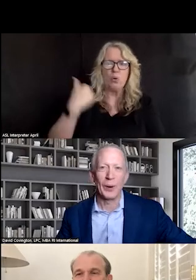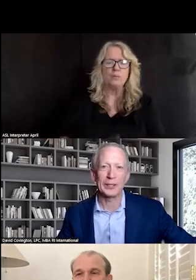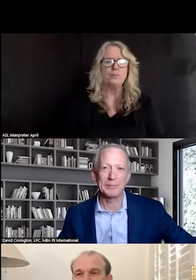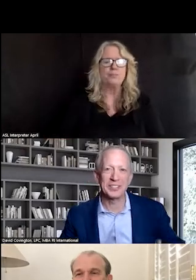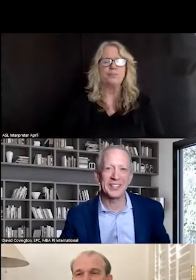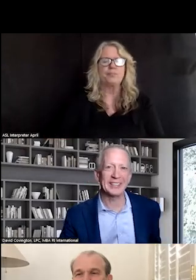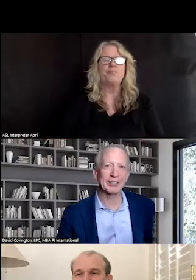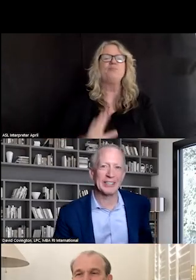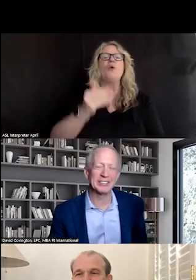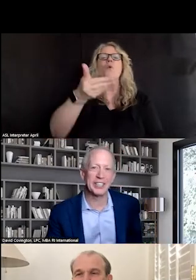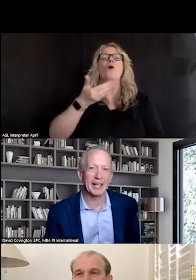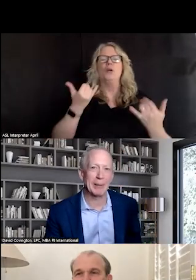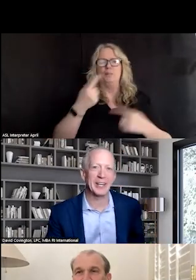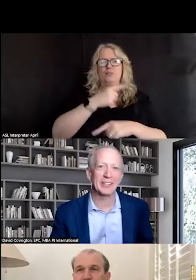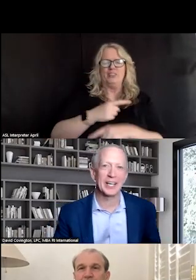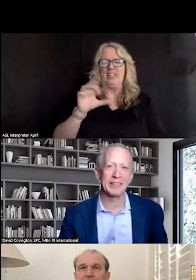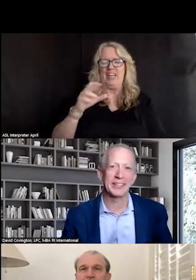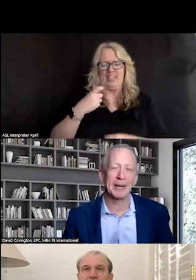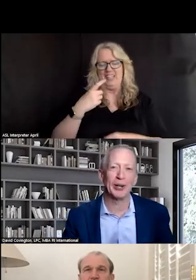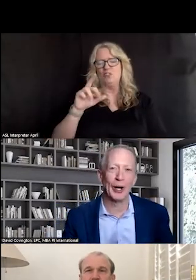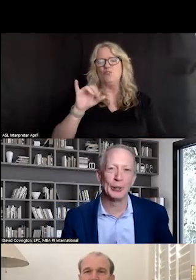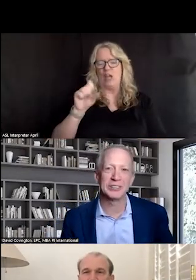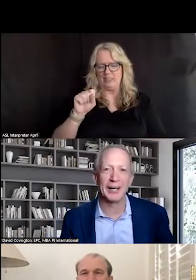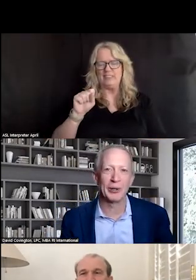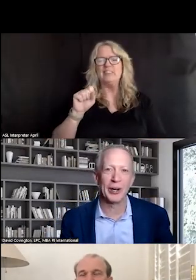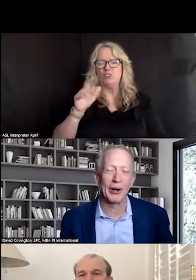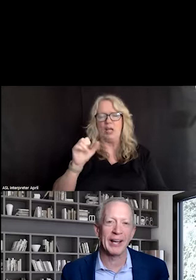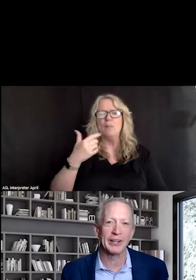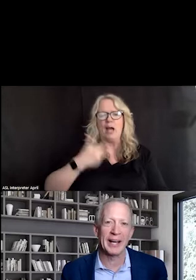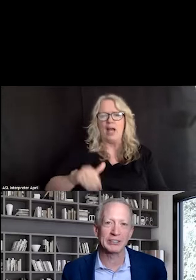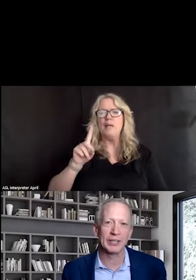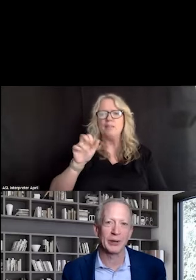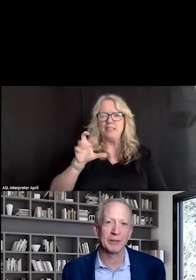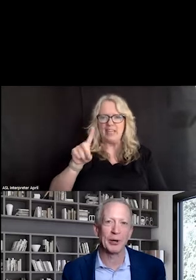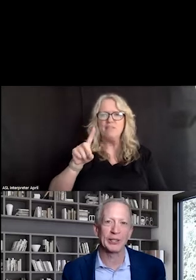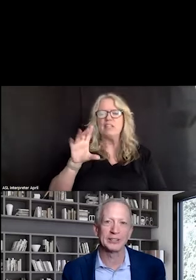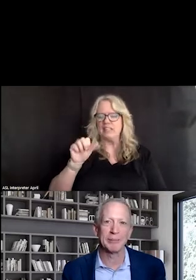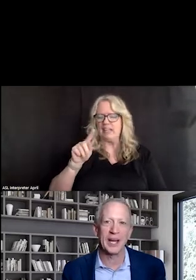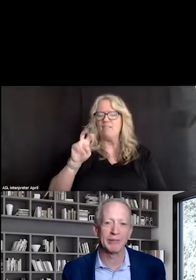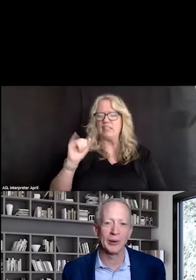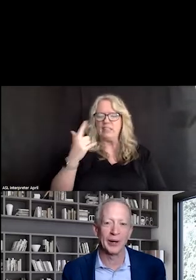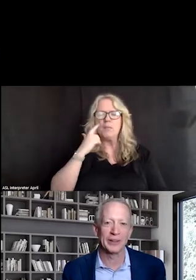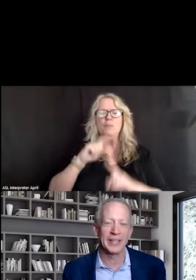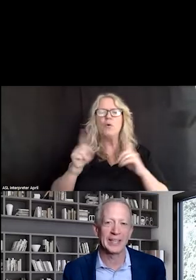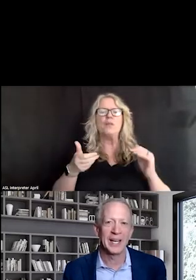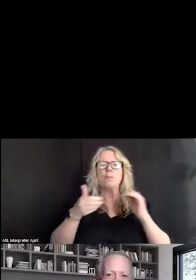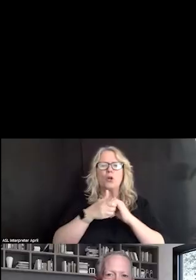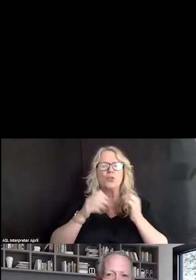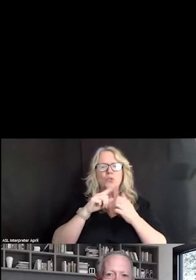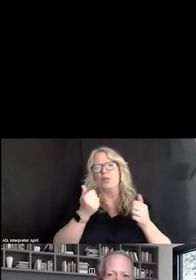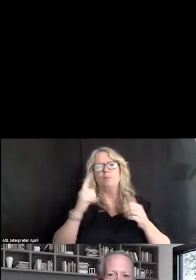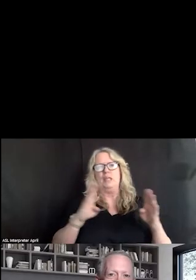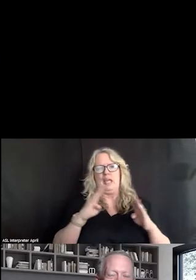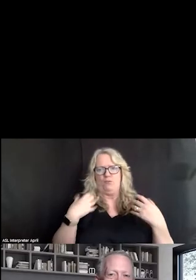Well, welcome to today's Crisis Jam. I'm David Covington. I'm your host. I'm with RI International and one of the partners in Behavioral Health Link.